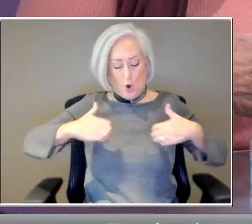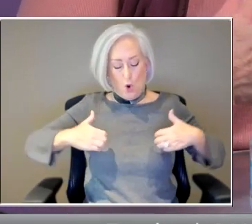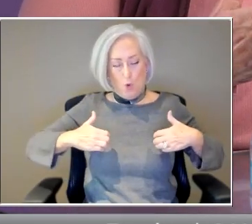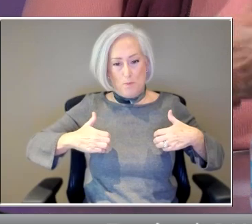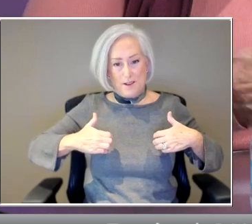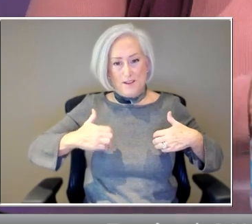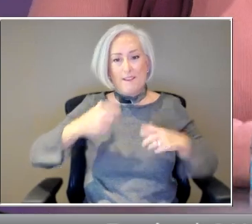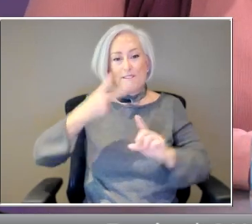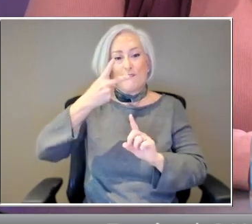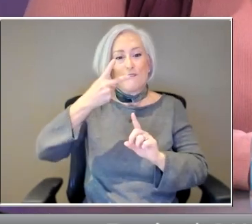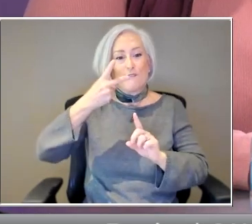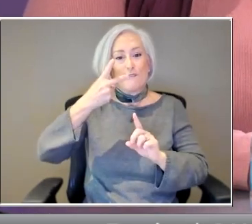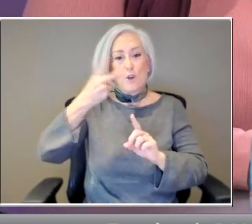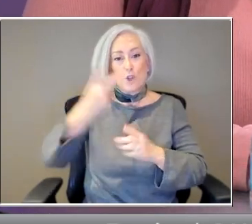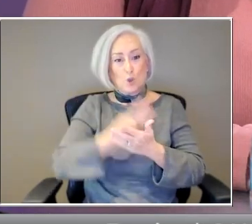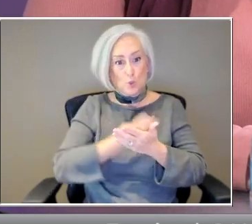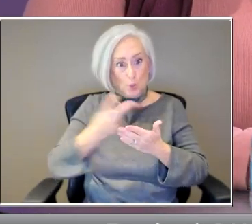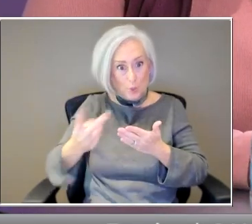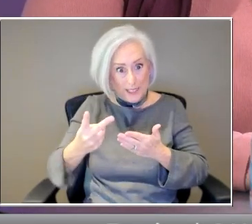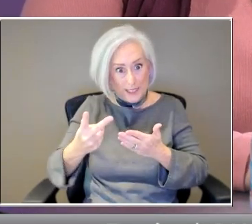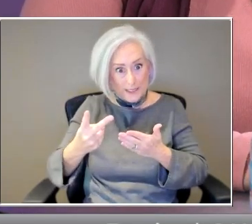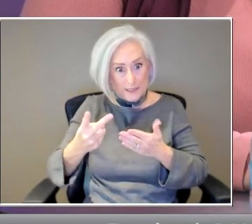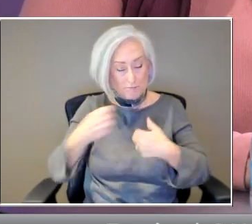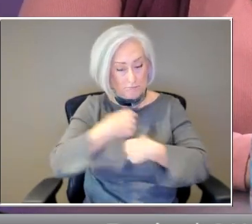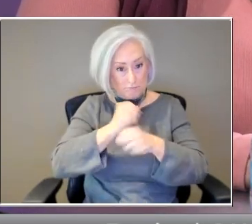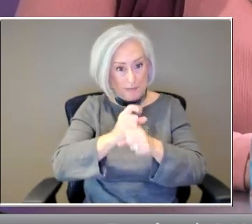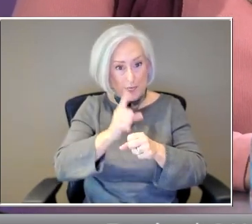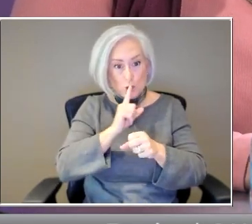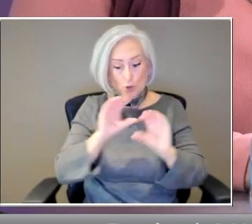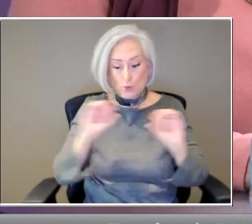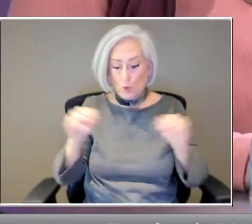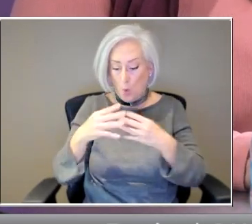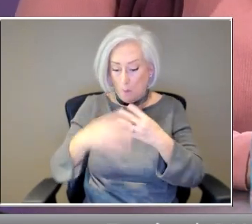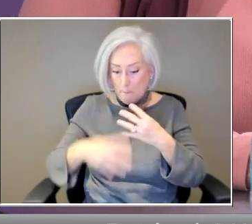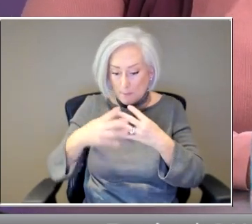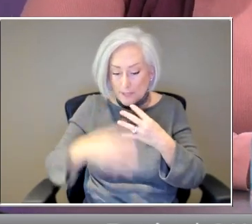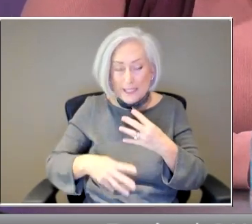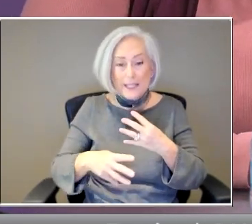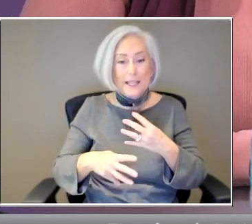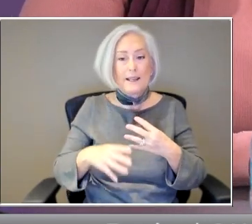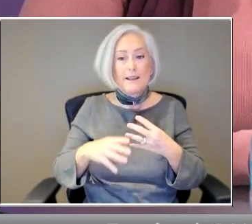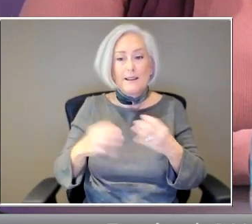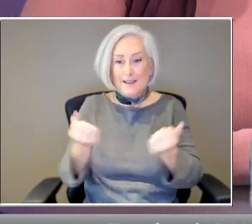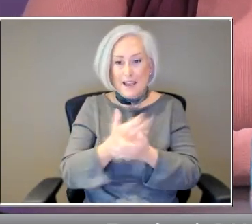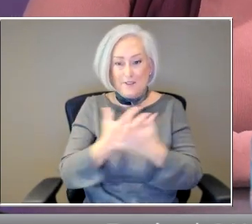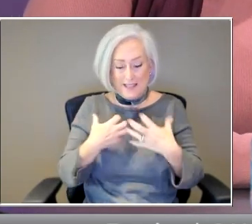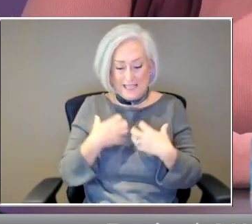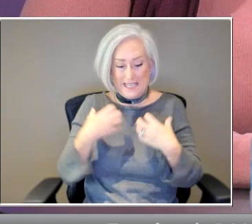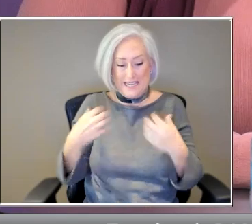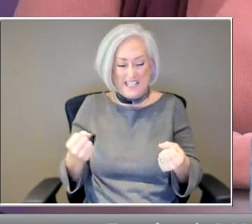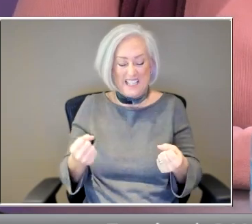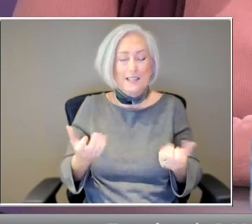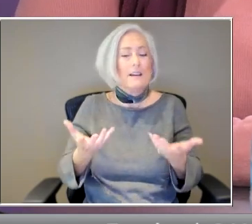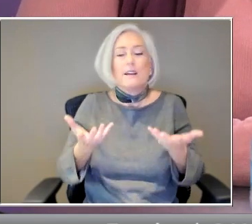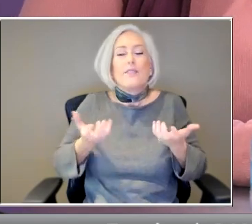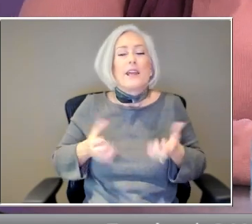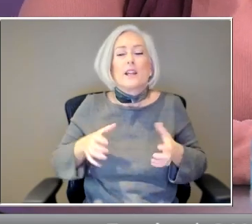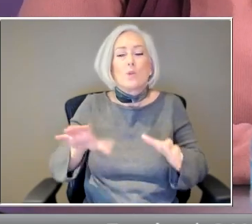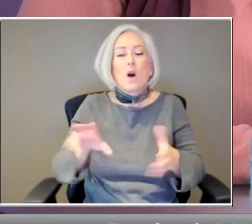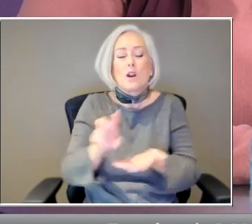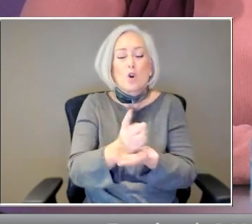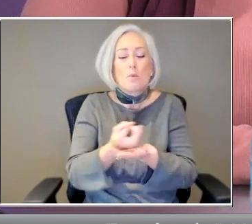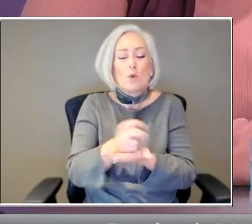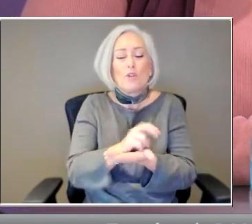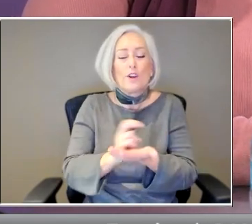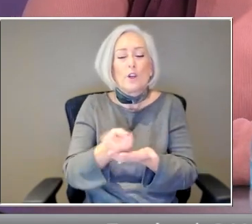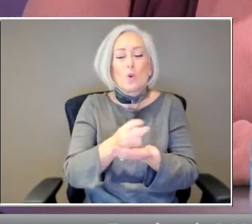bleeding, that everything was healing, and so they didn't want her moving around, so Sure. then she slept. I think she spent the first year